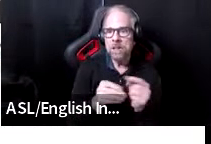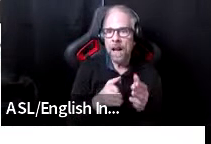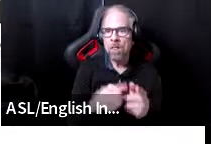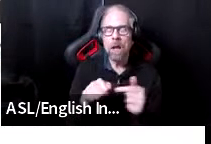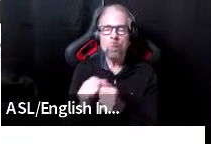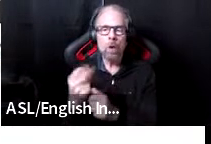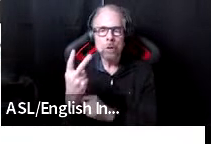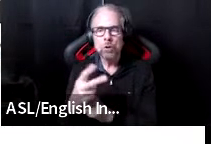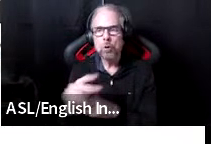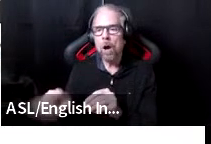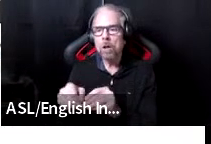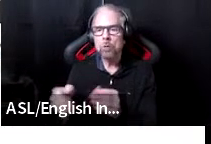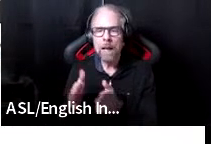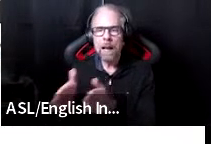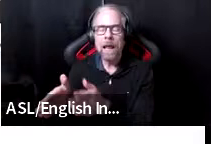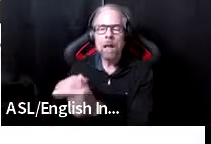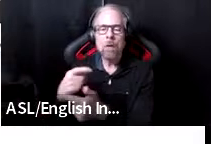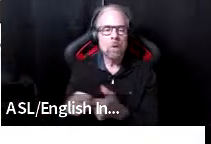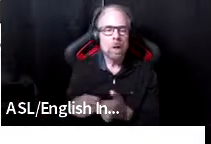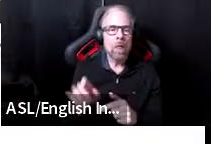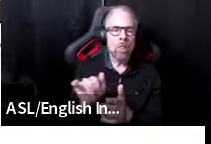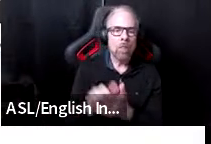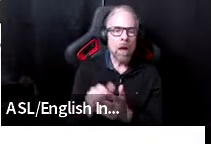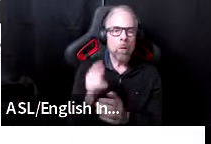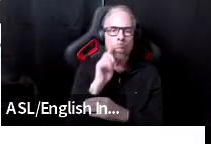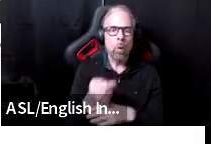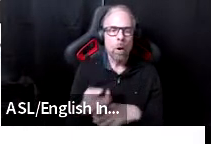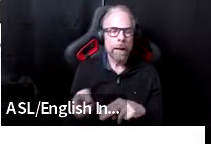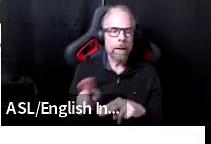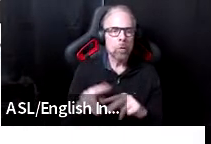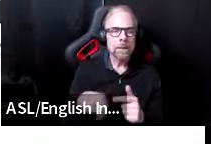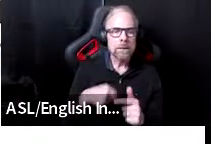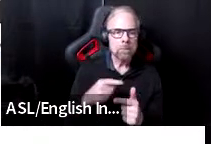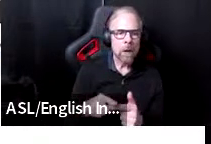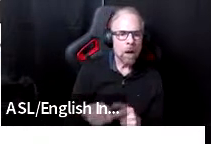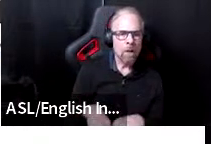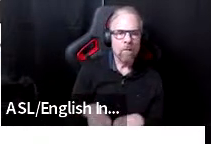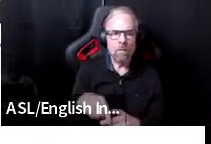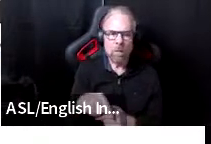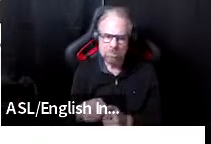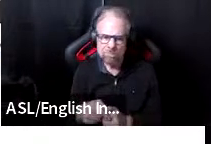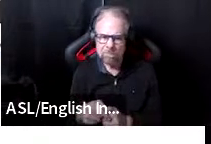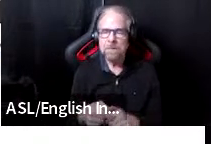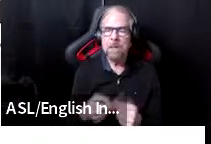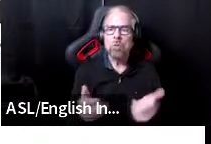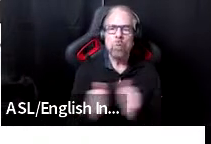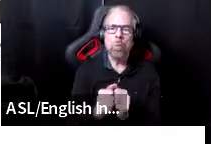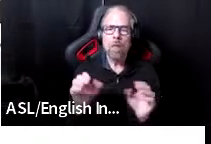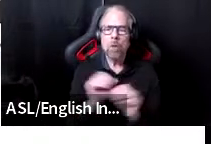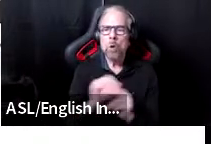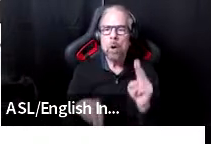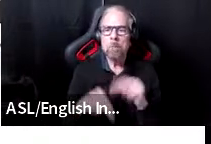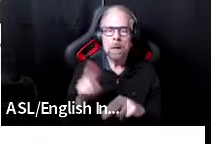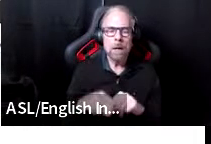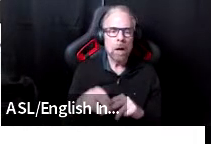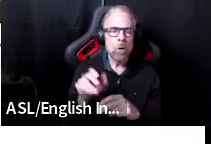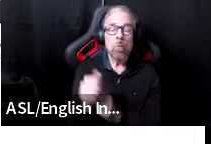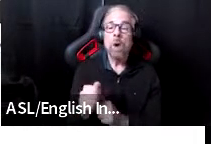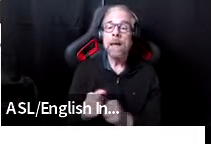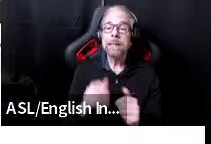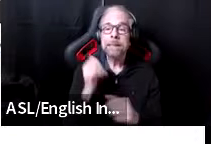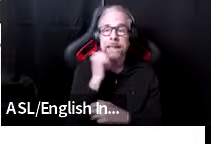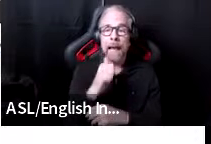about 4% compared to the no build condition. The increase in daily person throughput with the